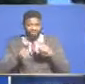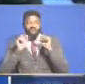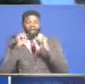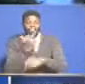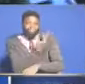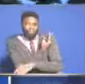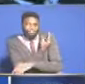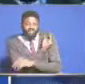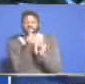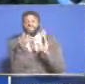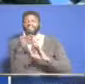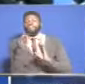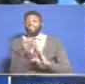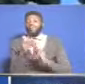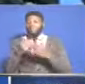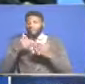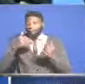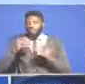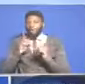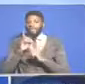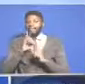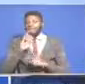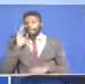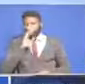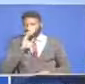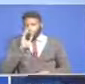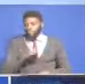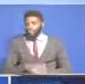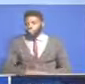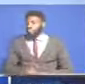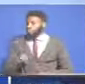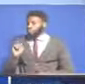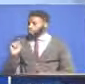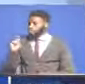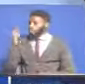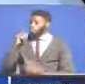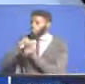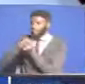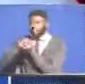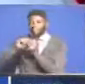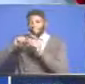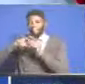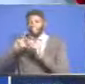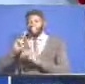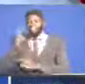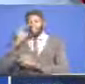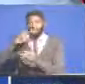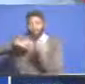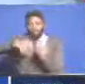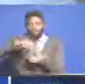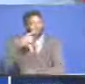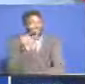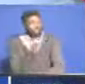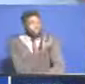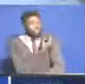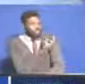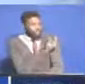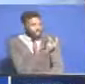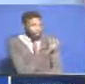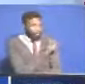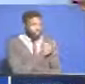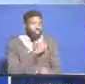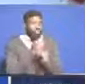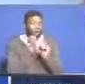capacity to administer them before they expire. Kenya on Friday kicked off its second round of vaccination exercise, with health